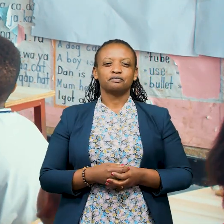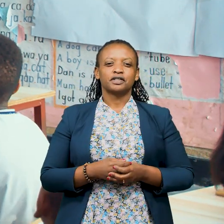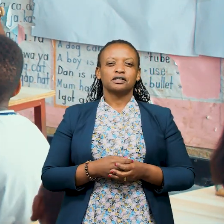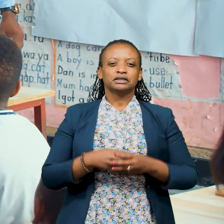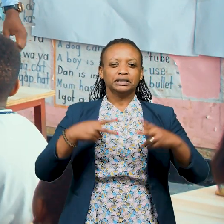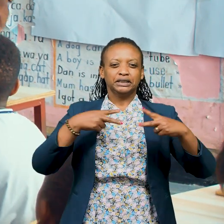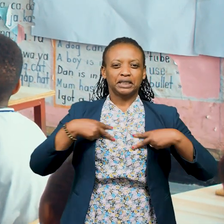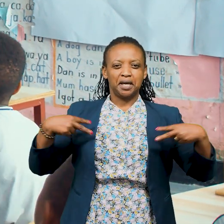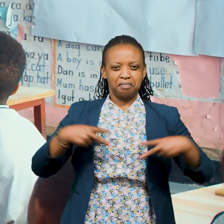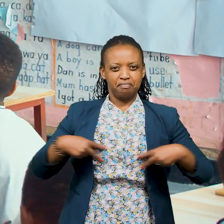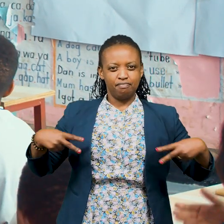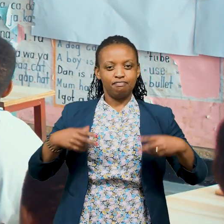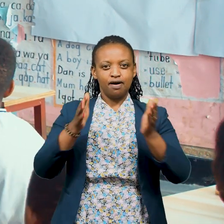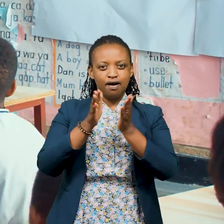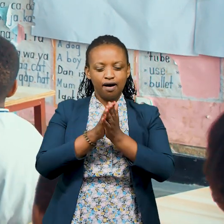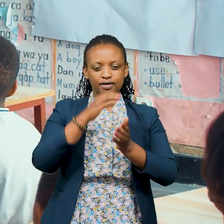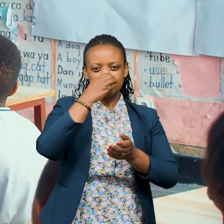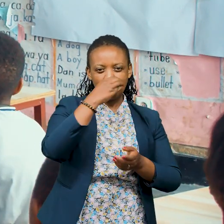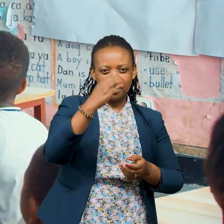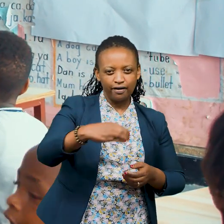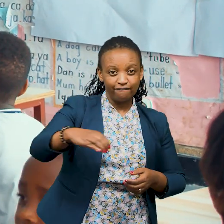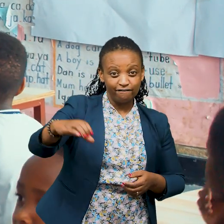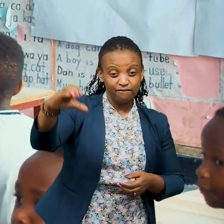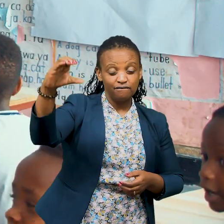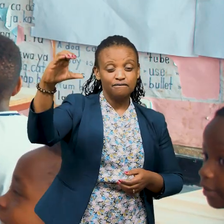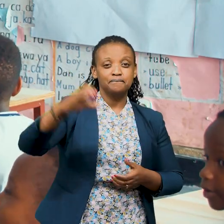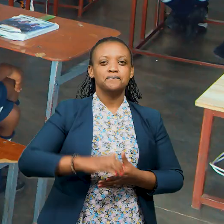zebra, an elephant,